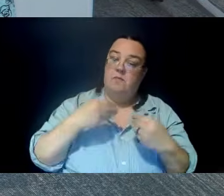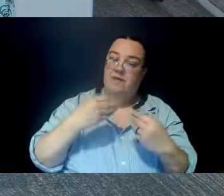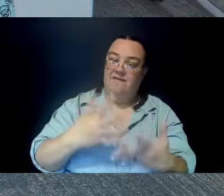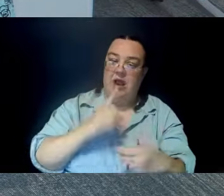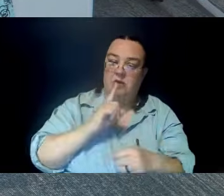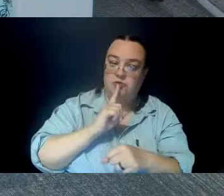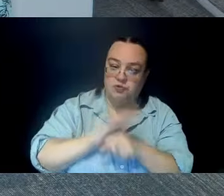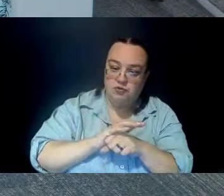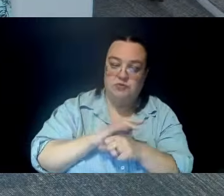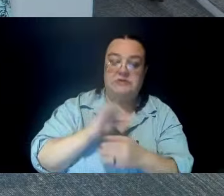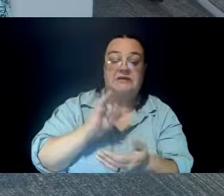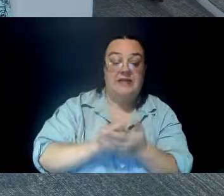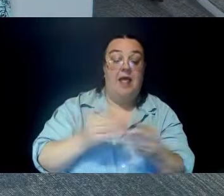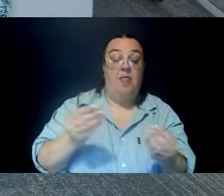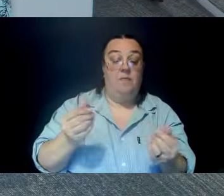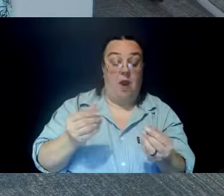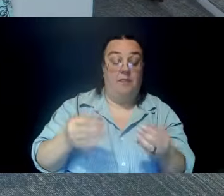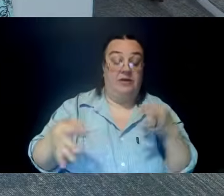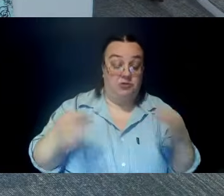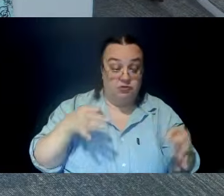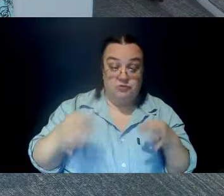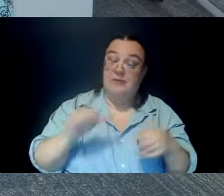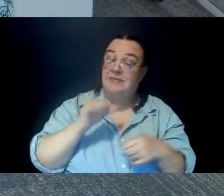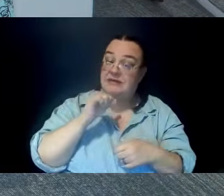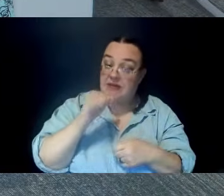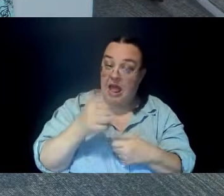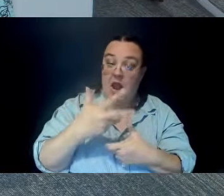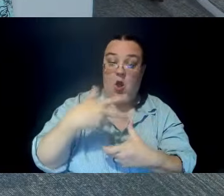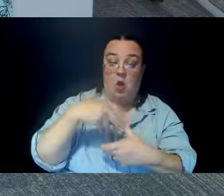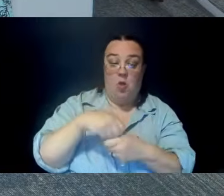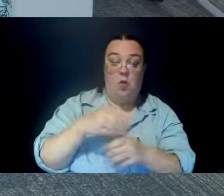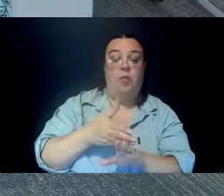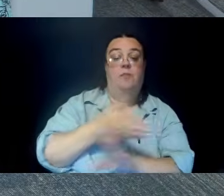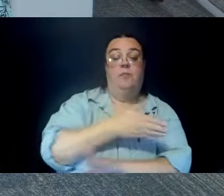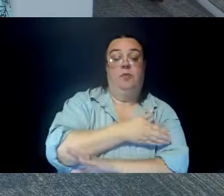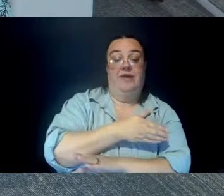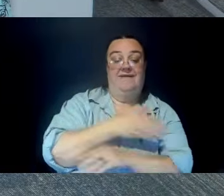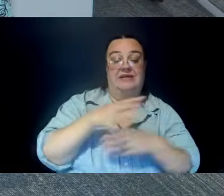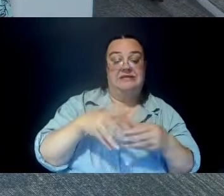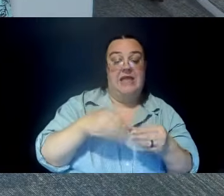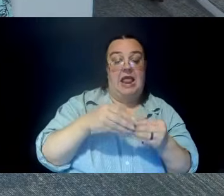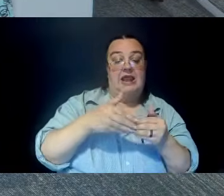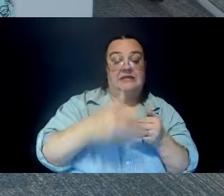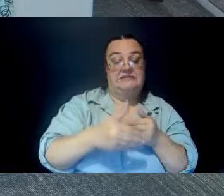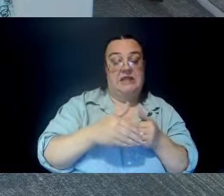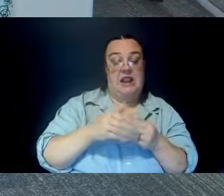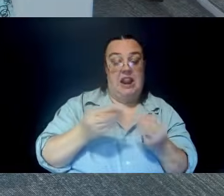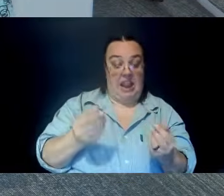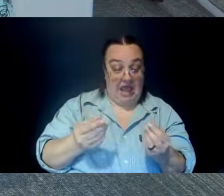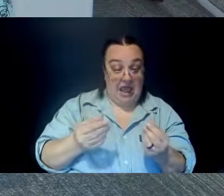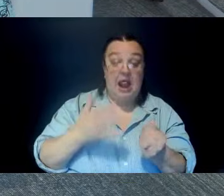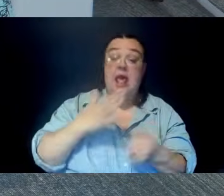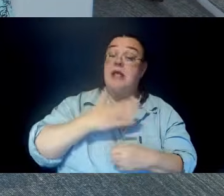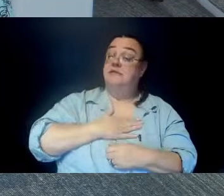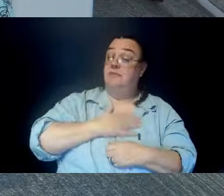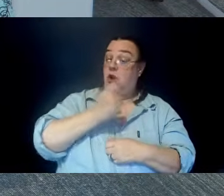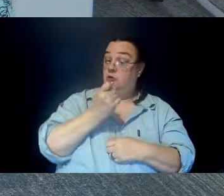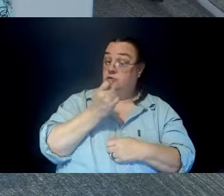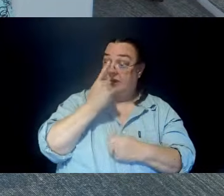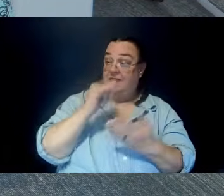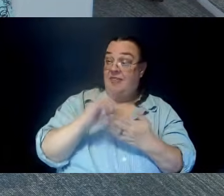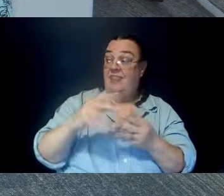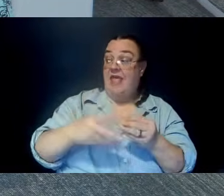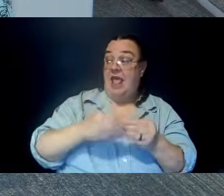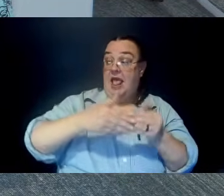property description excludes the previous annexation lands. It is my understanding that the